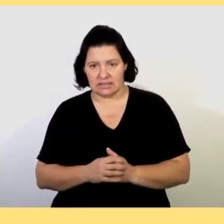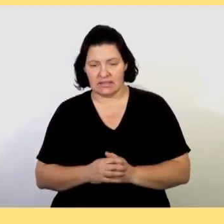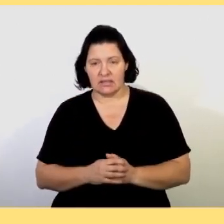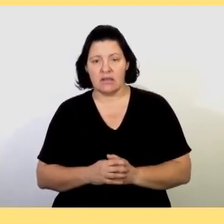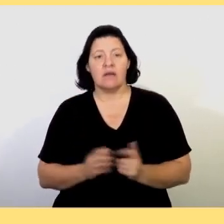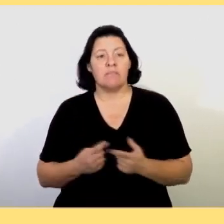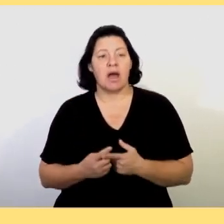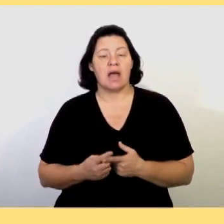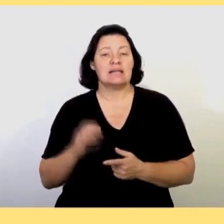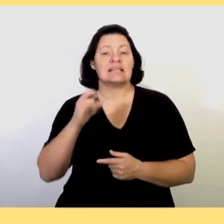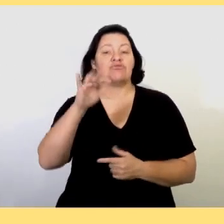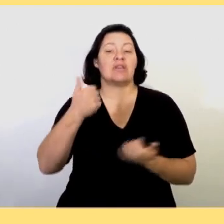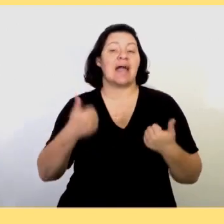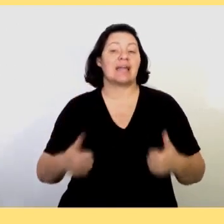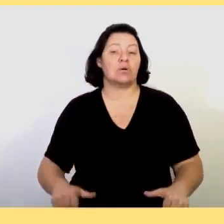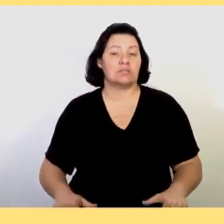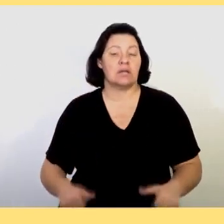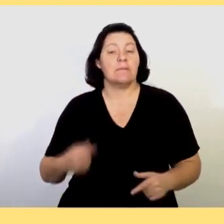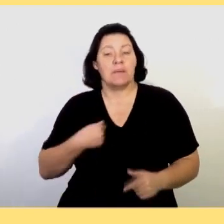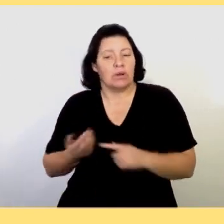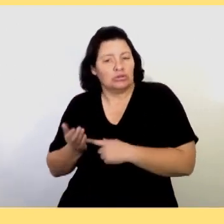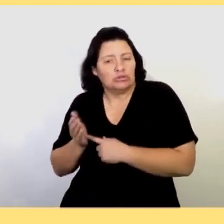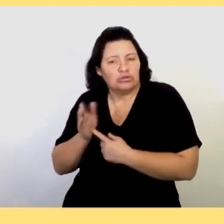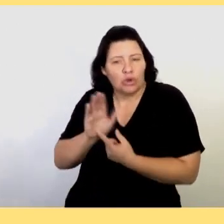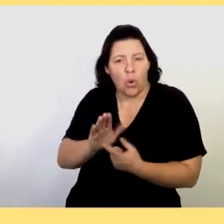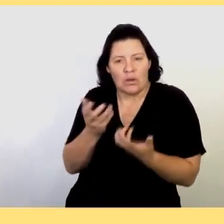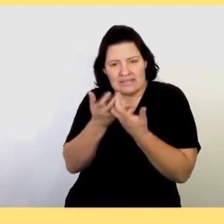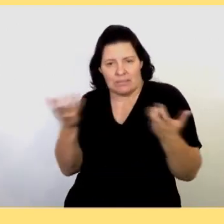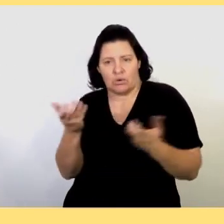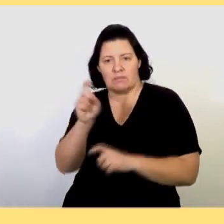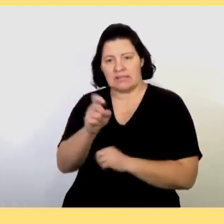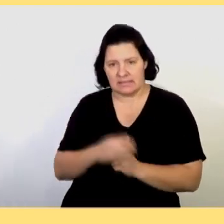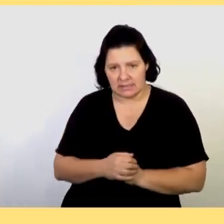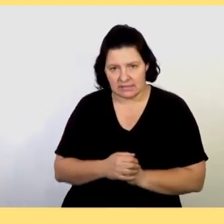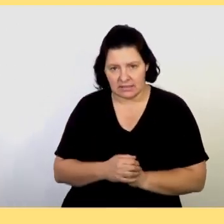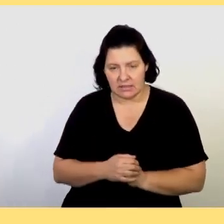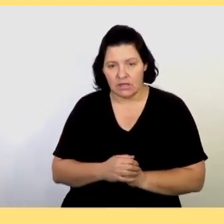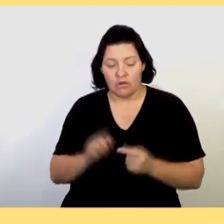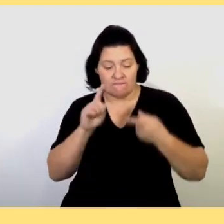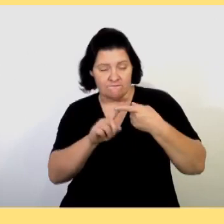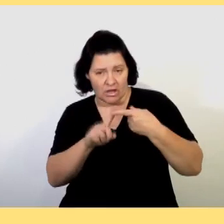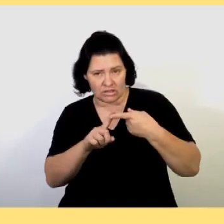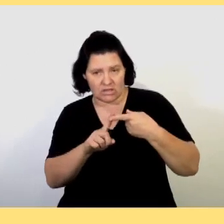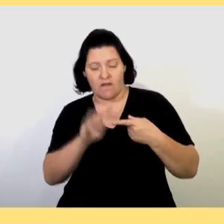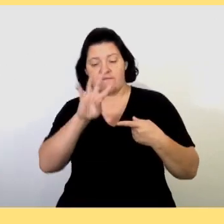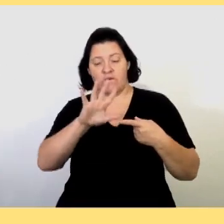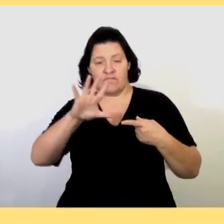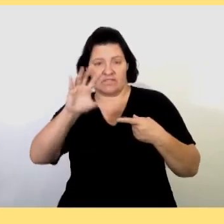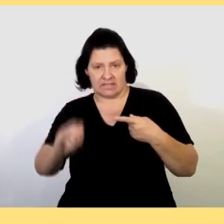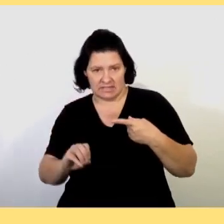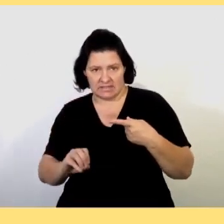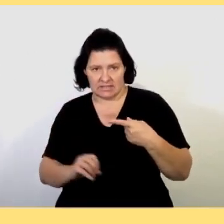$930. But when I come to my sundry accounts, I need to show them separately. All right? So the first one is